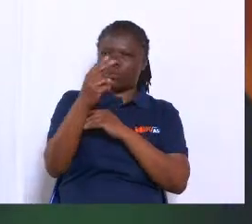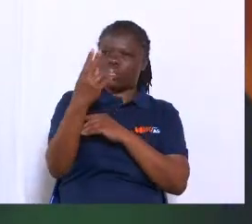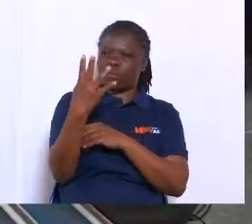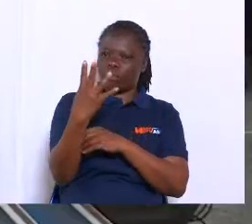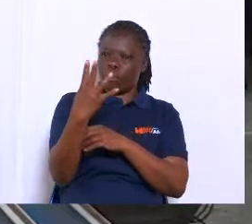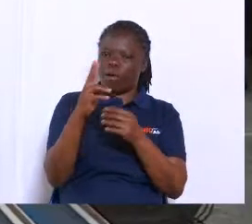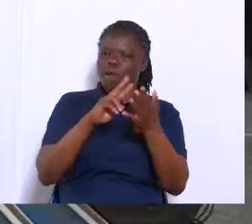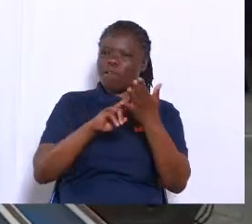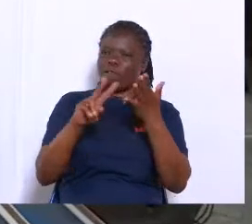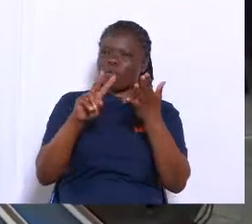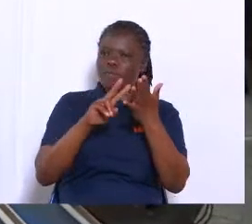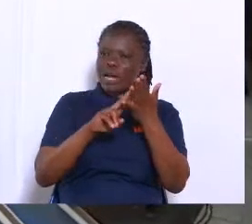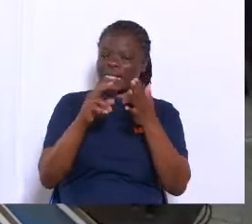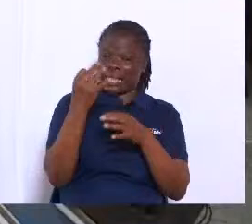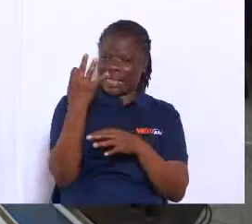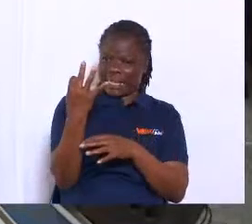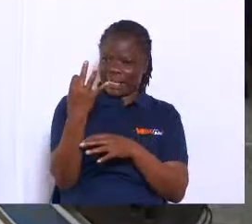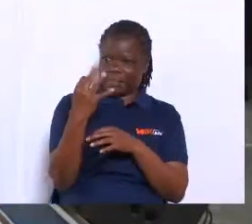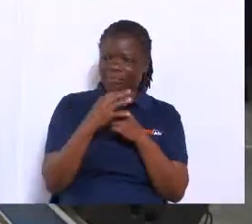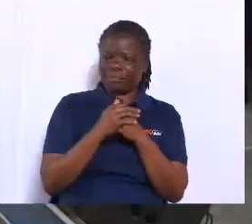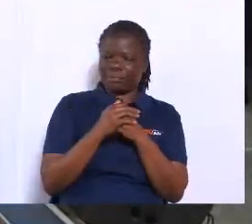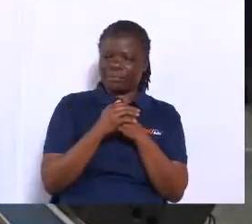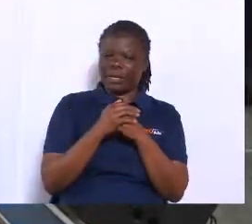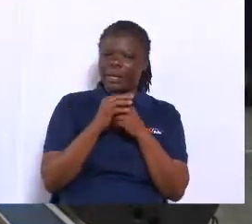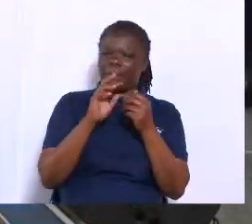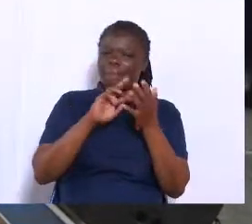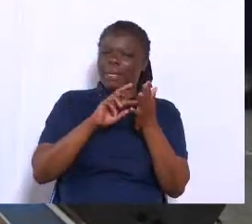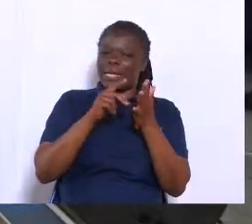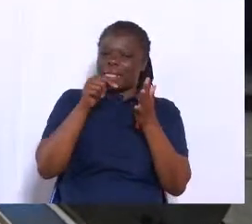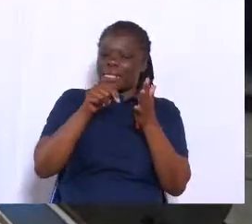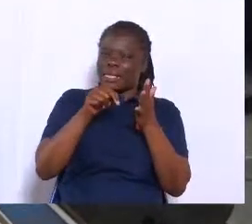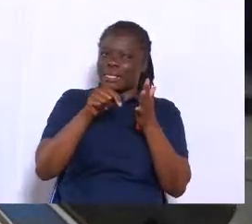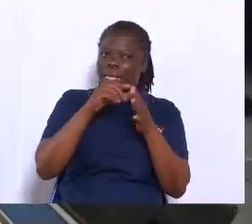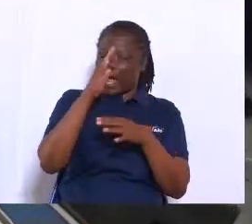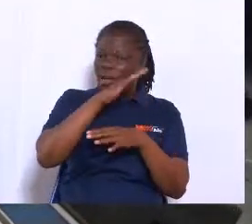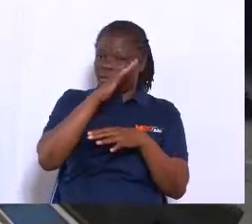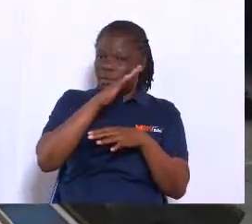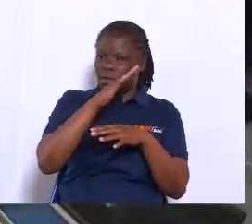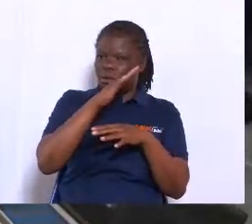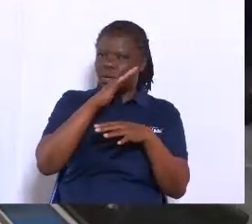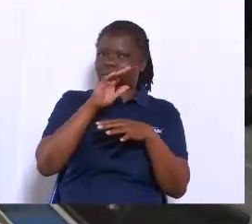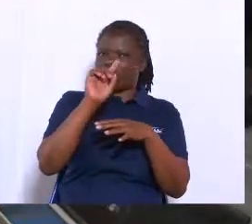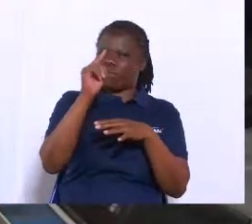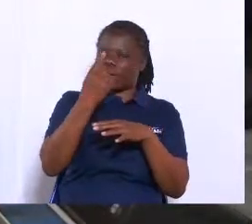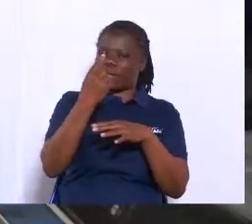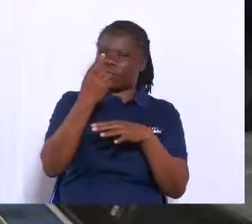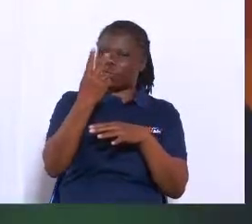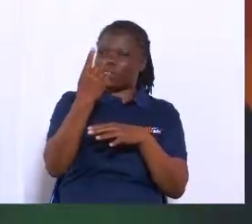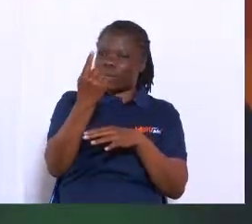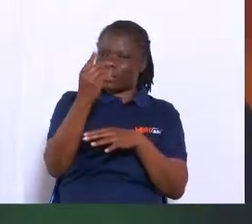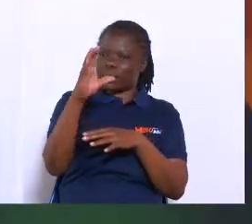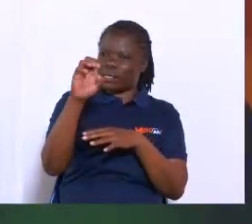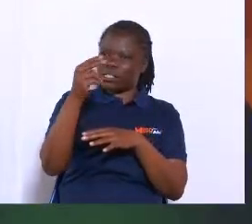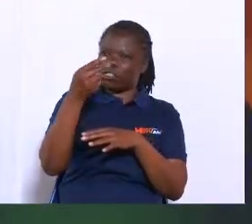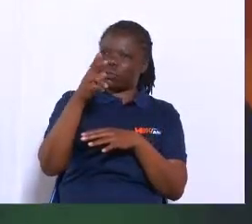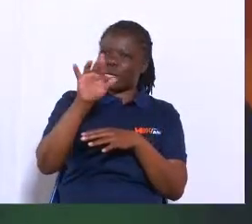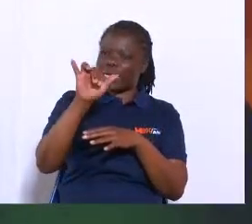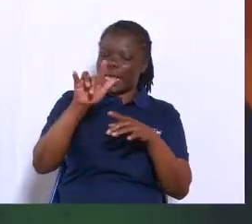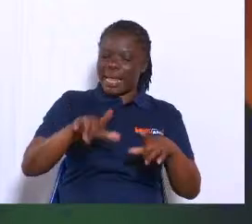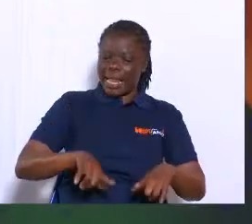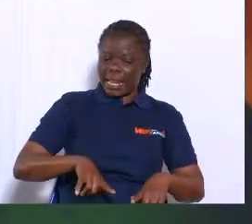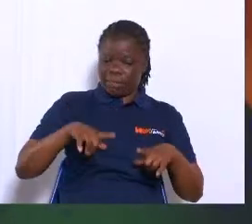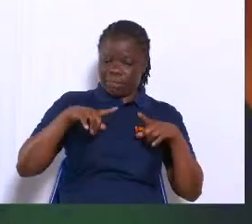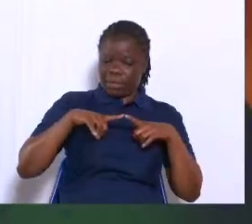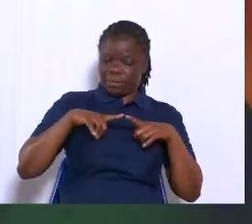3. What does this have to do with 21st century living, with